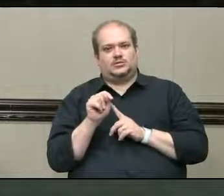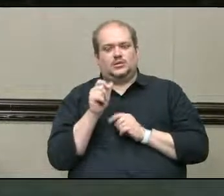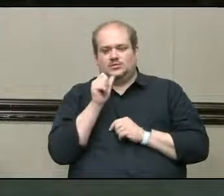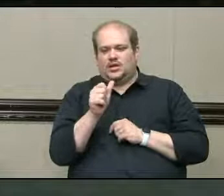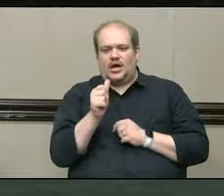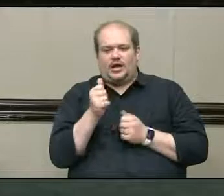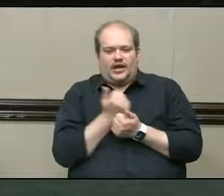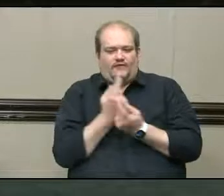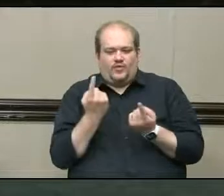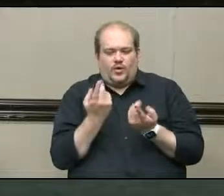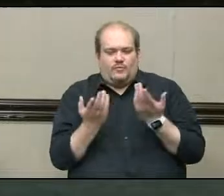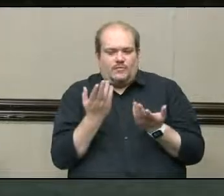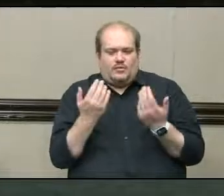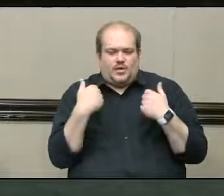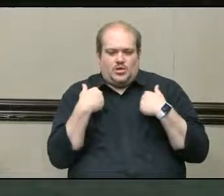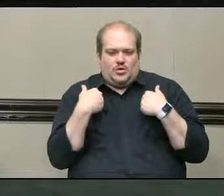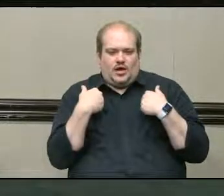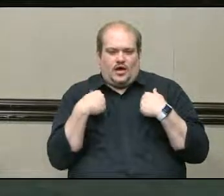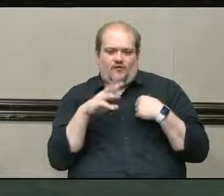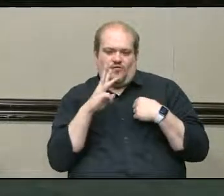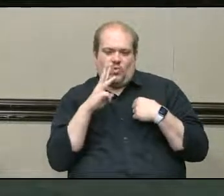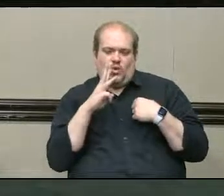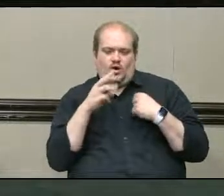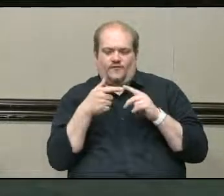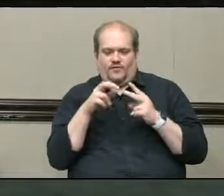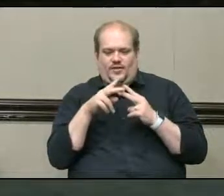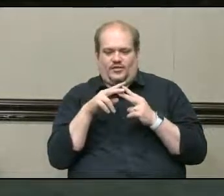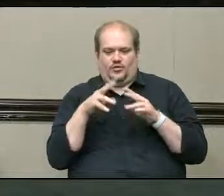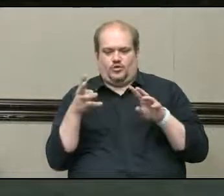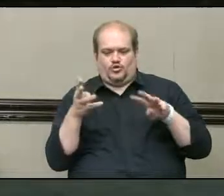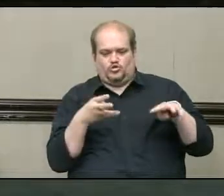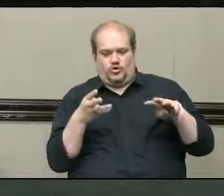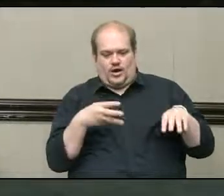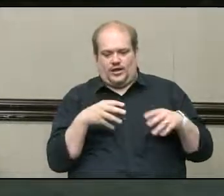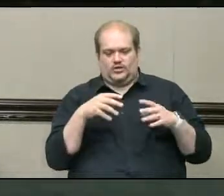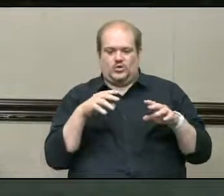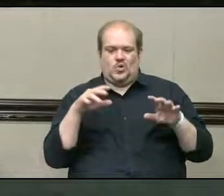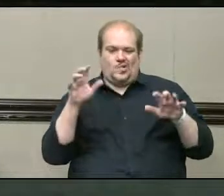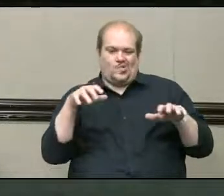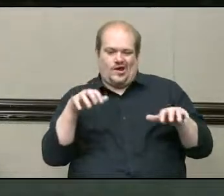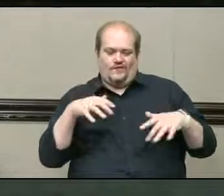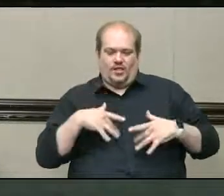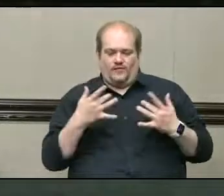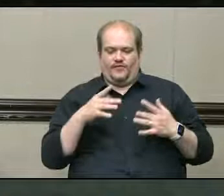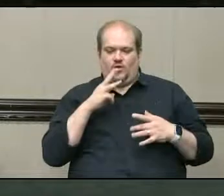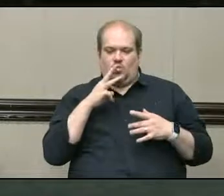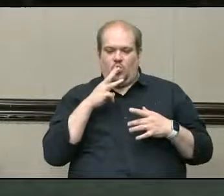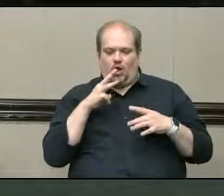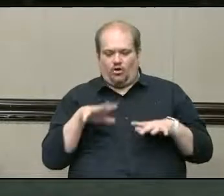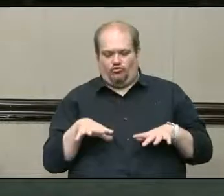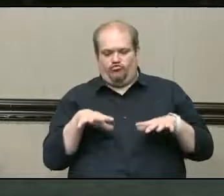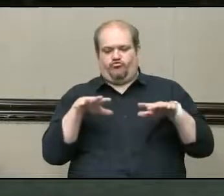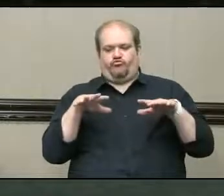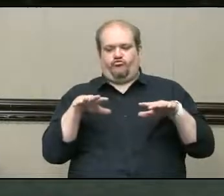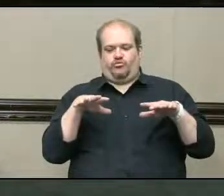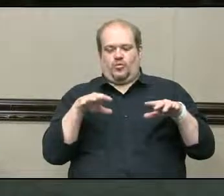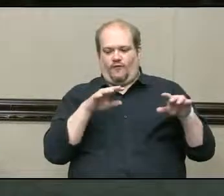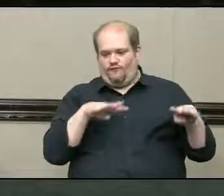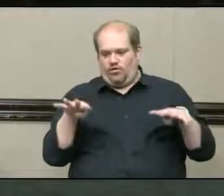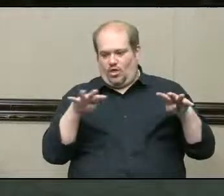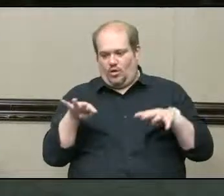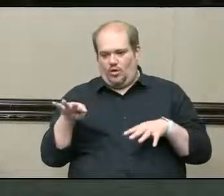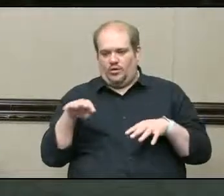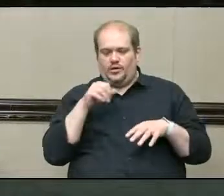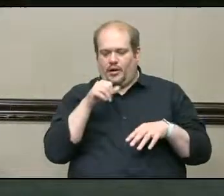not everywhere where you might have water from either a drainage or just a rainfall event where water stands or flows through it